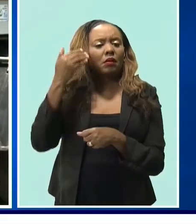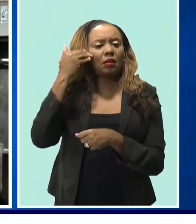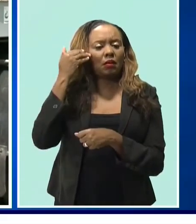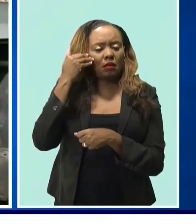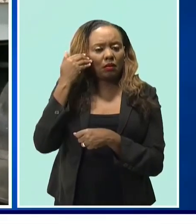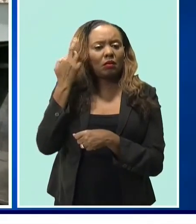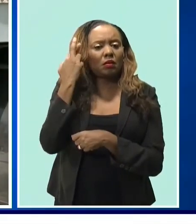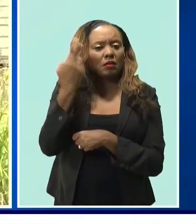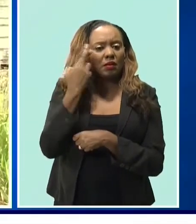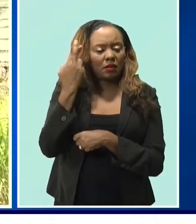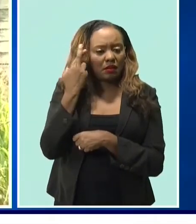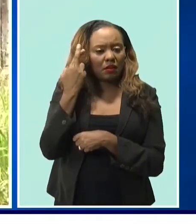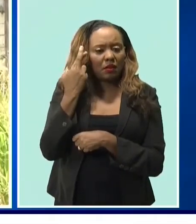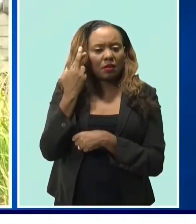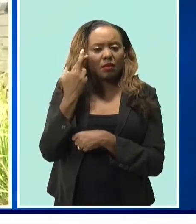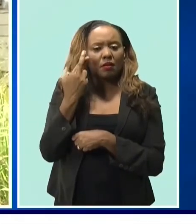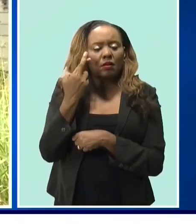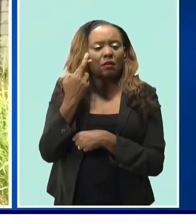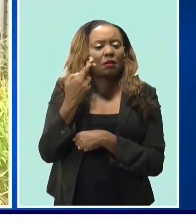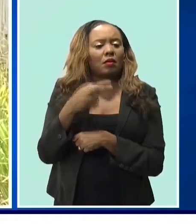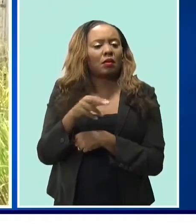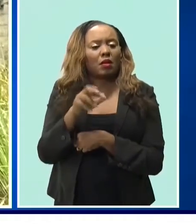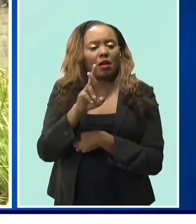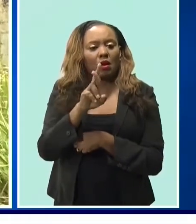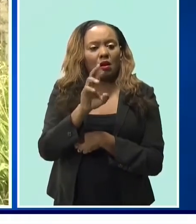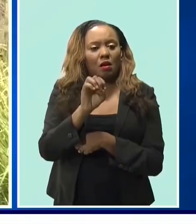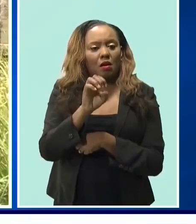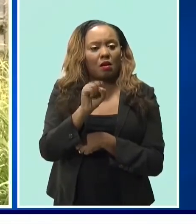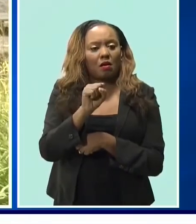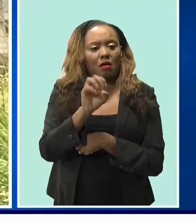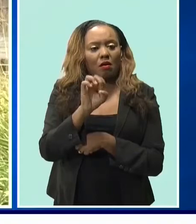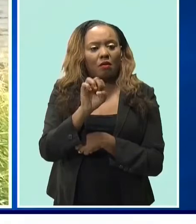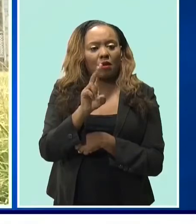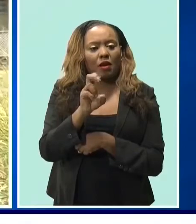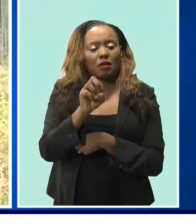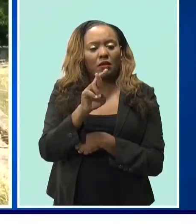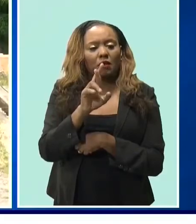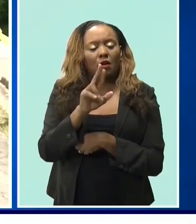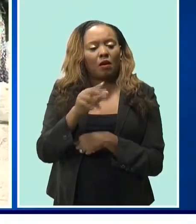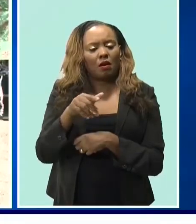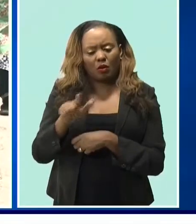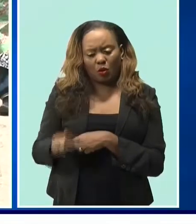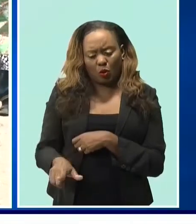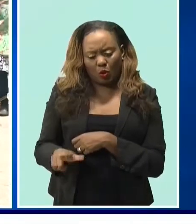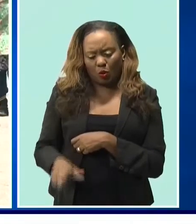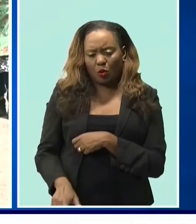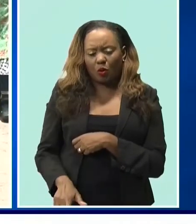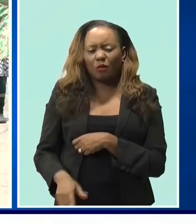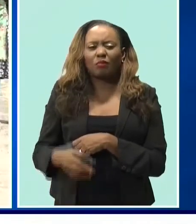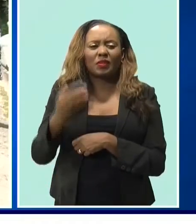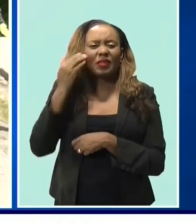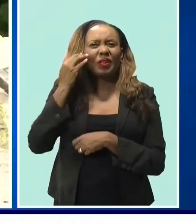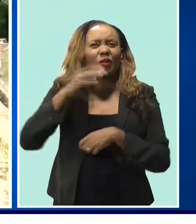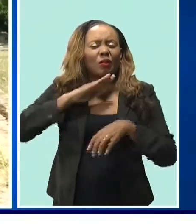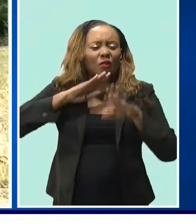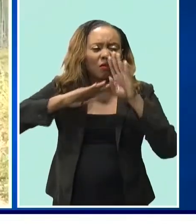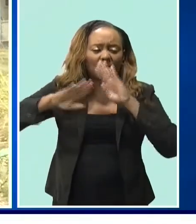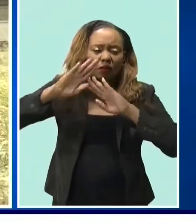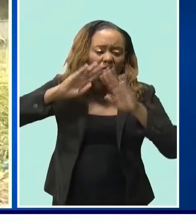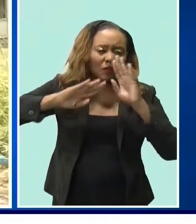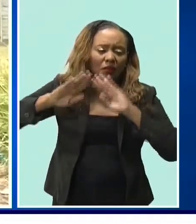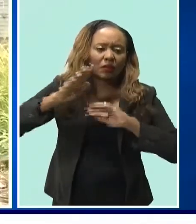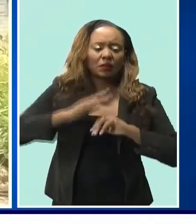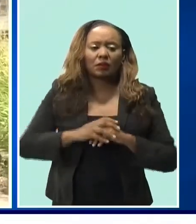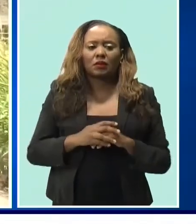for the issue is because of a low reservoir, he feels the frustration of his constituents. Not having water coming through the taps